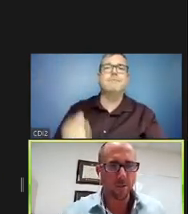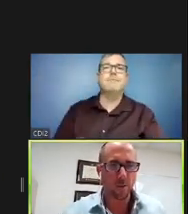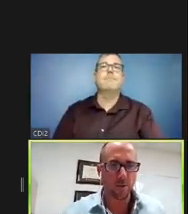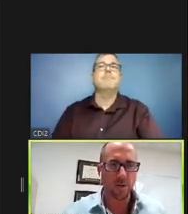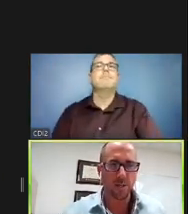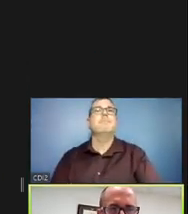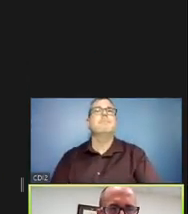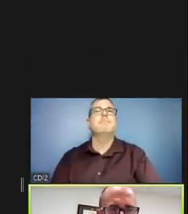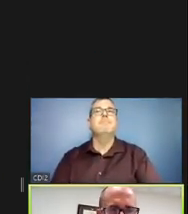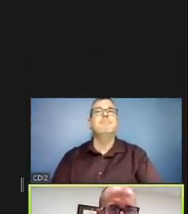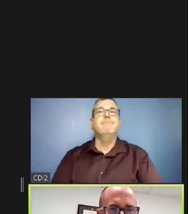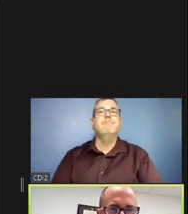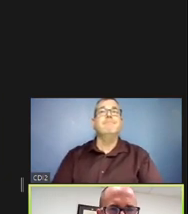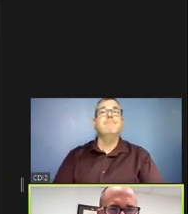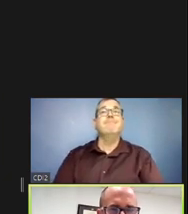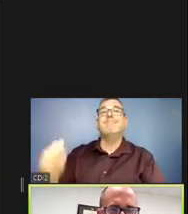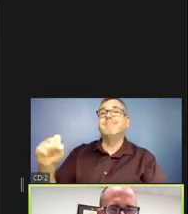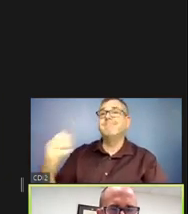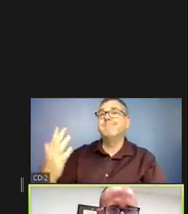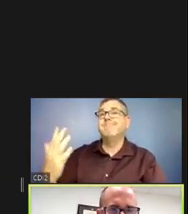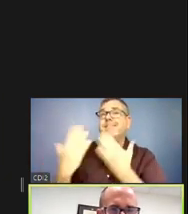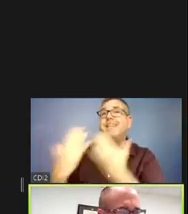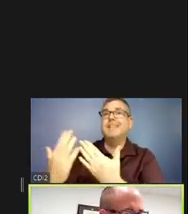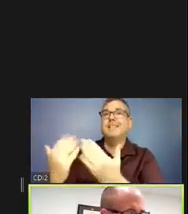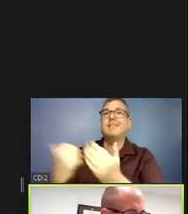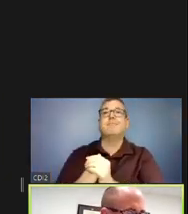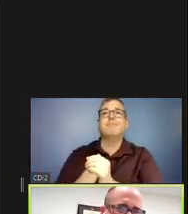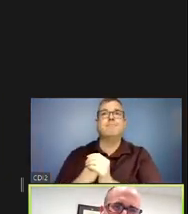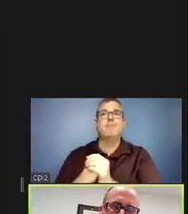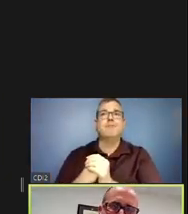Yeah, so we're doing a lot of flying, right?